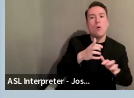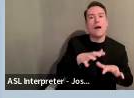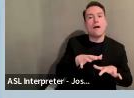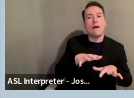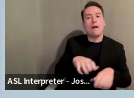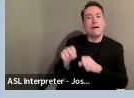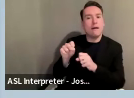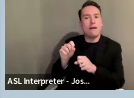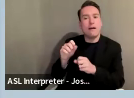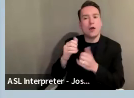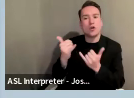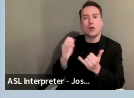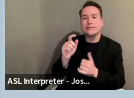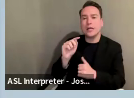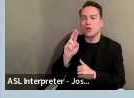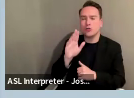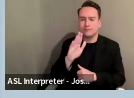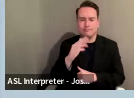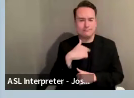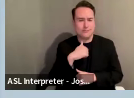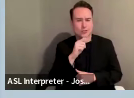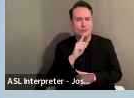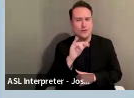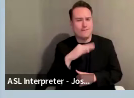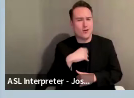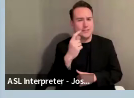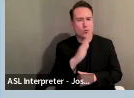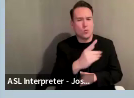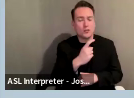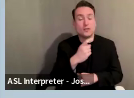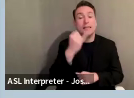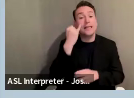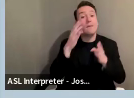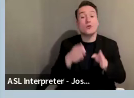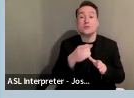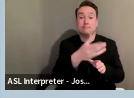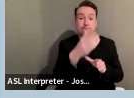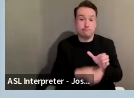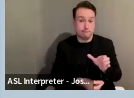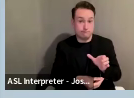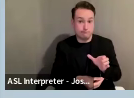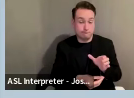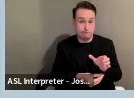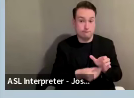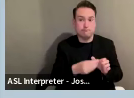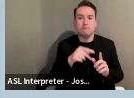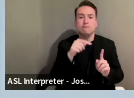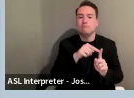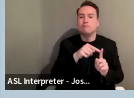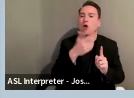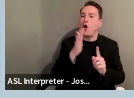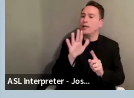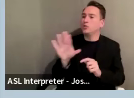I don't know if I understand what's happening, but what happens is when someone passes away, if they've created the trust and they name their successor